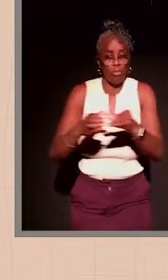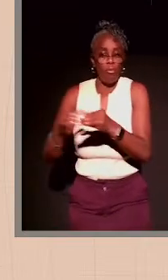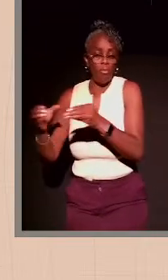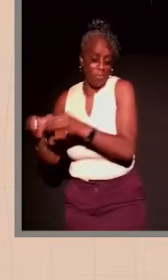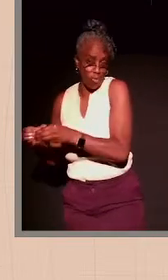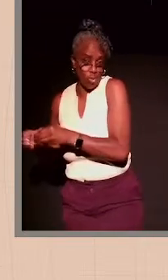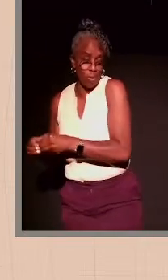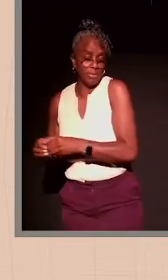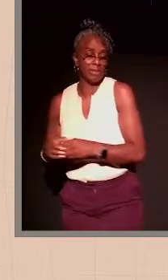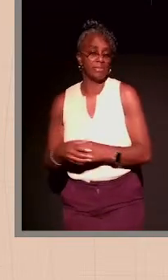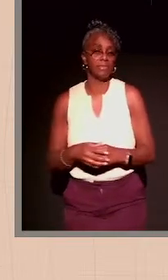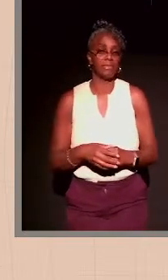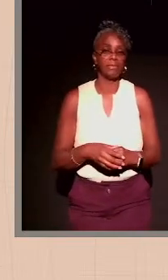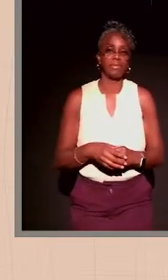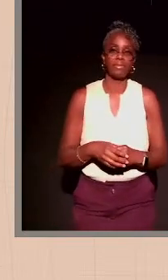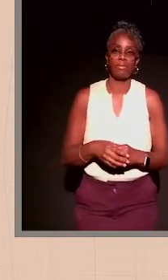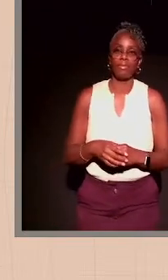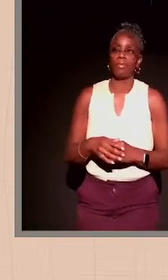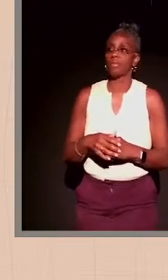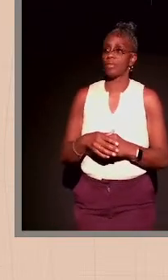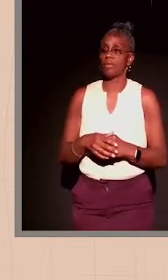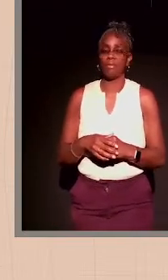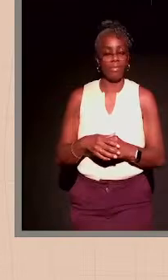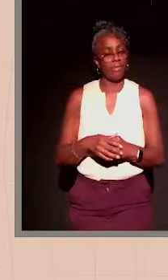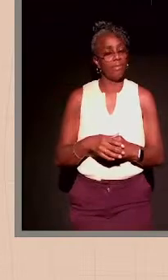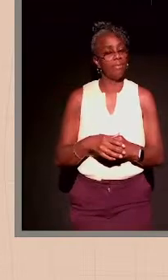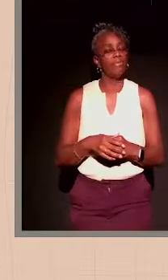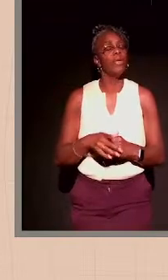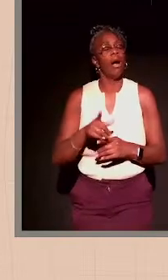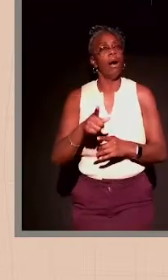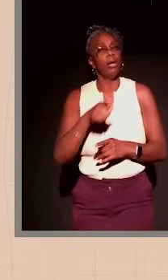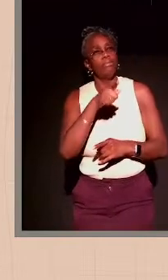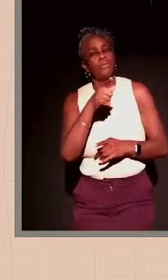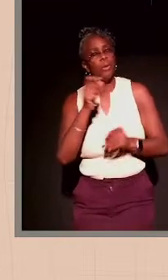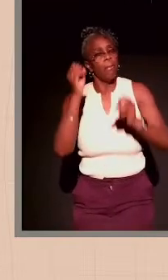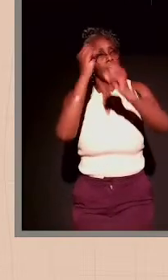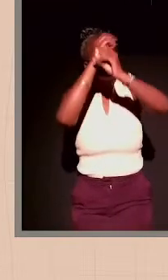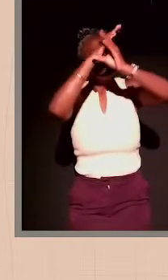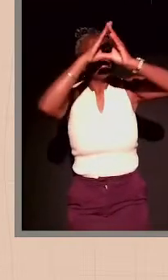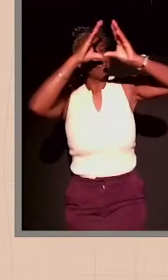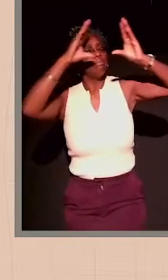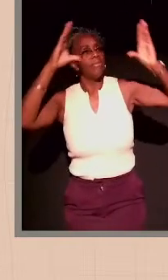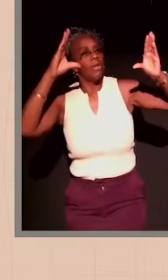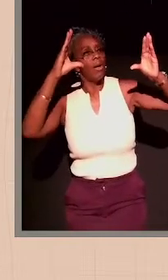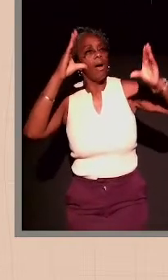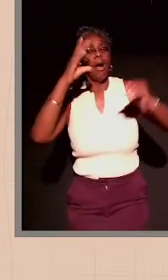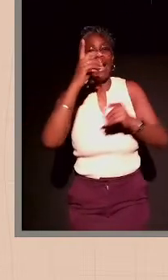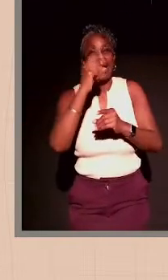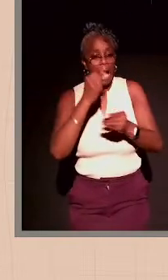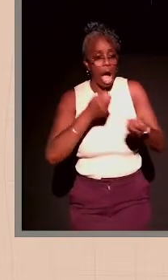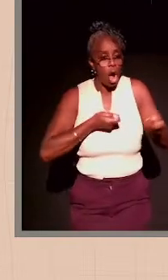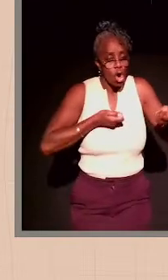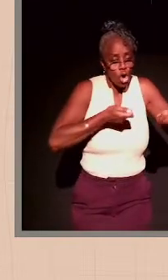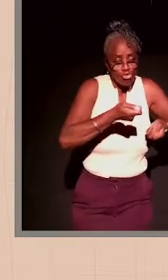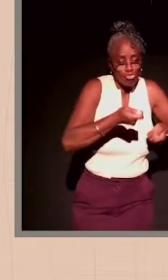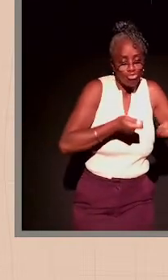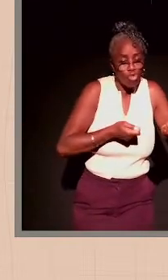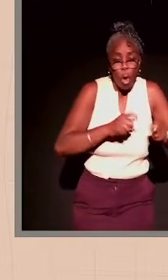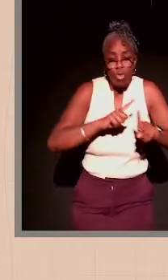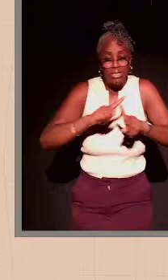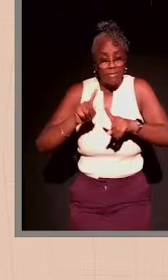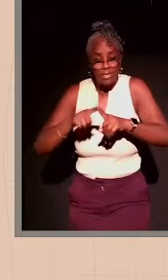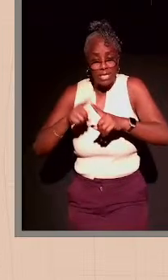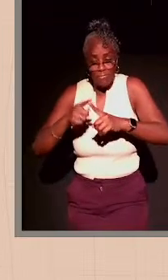knobs. And so, as you can imagine, I'm able to control quite a few